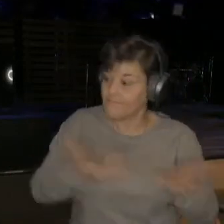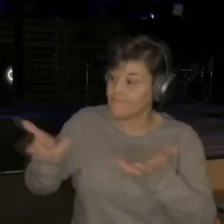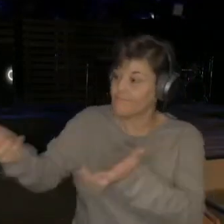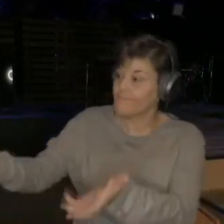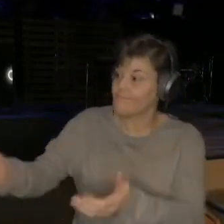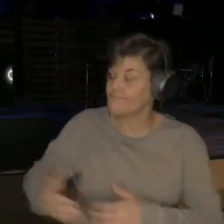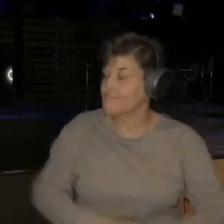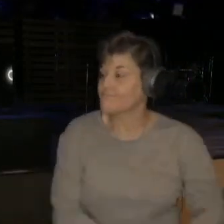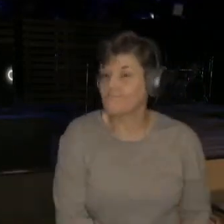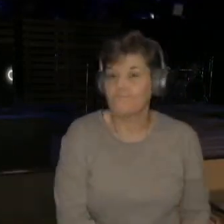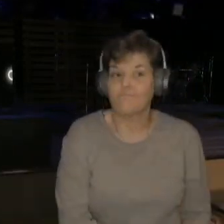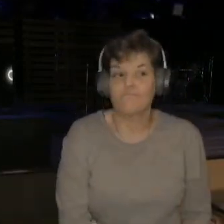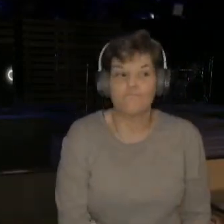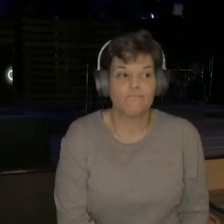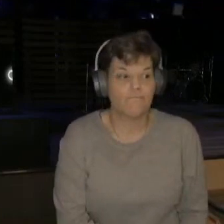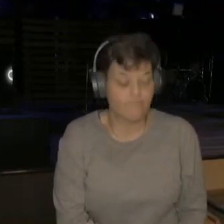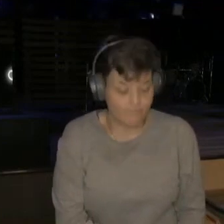sons.